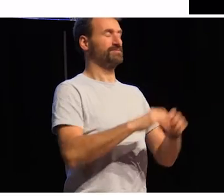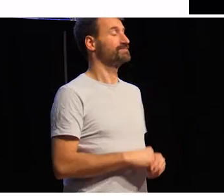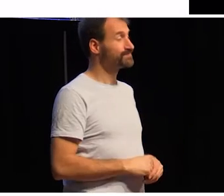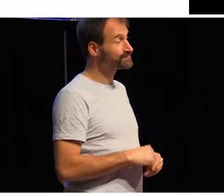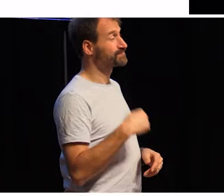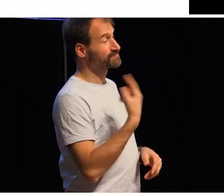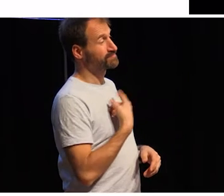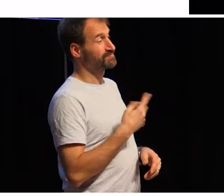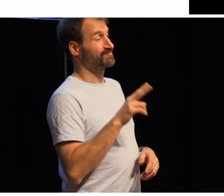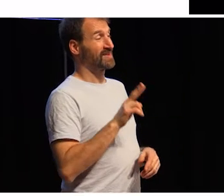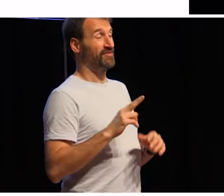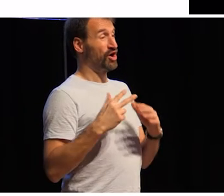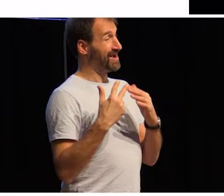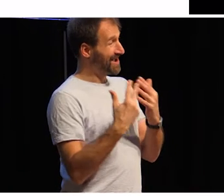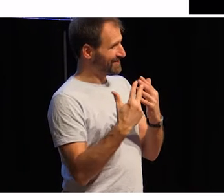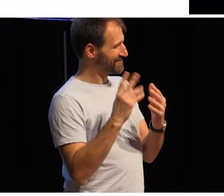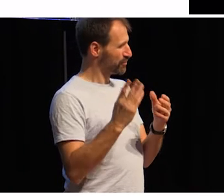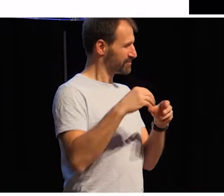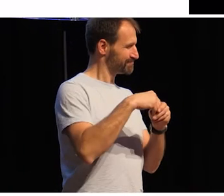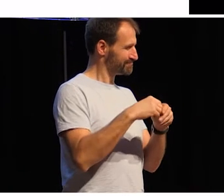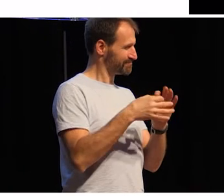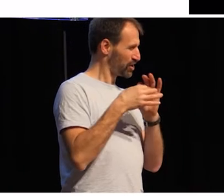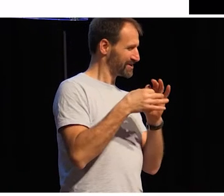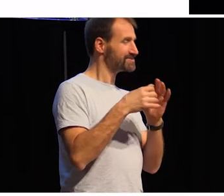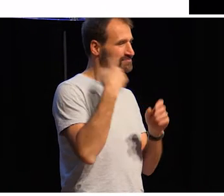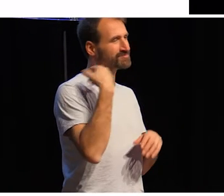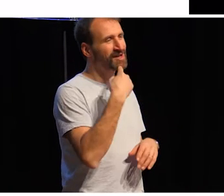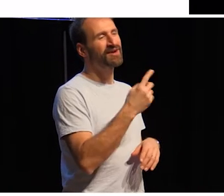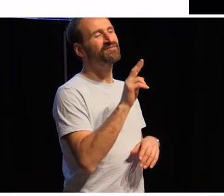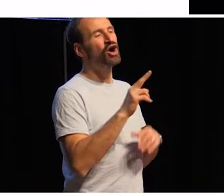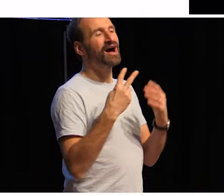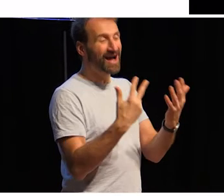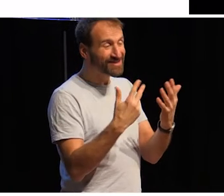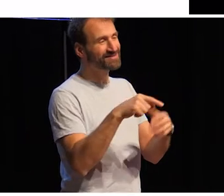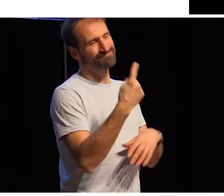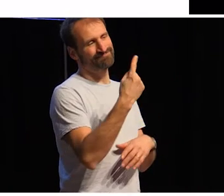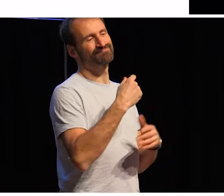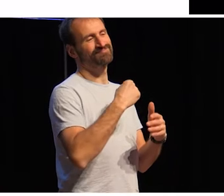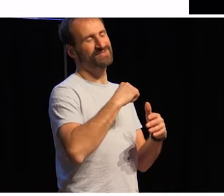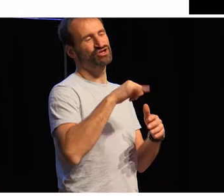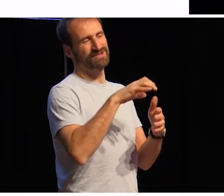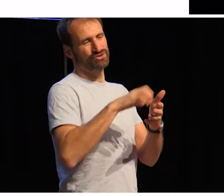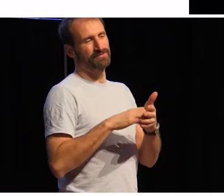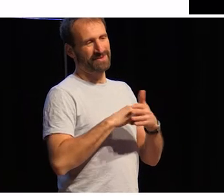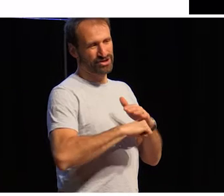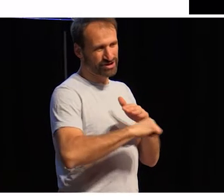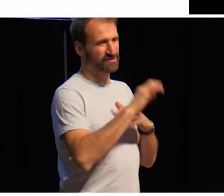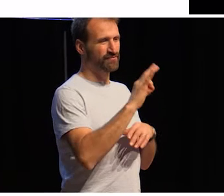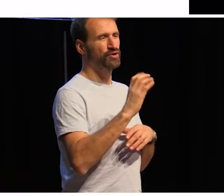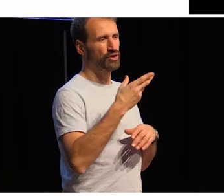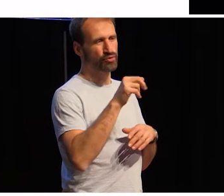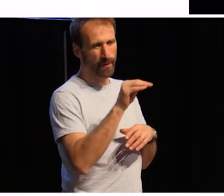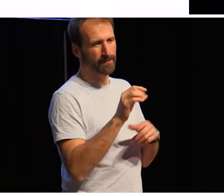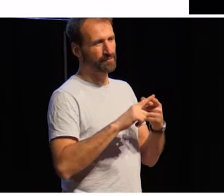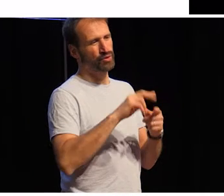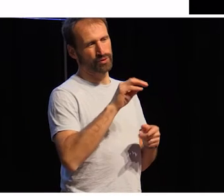To put V8 in a little bit of context, so as I said, V8 is the JavaScript engine in Chrome and Node.js. It's the part that